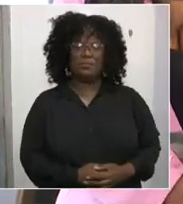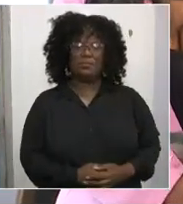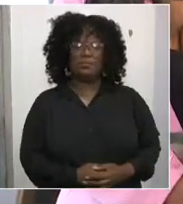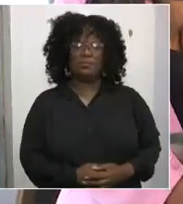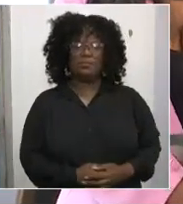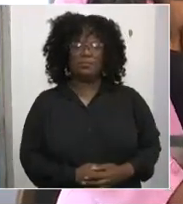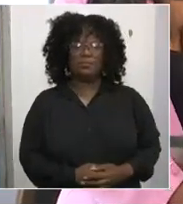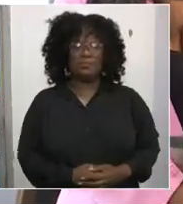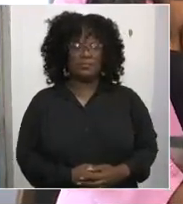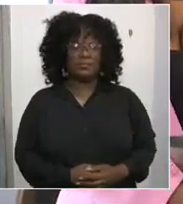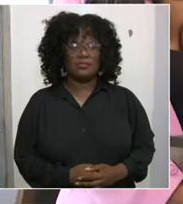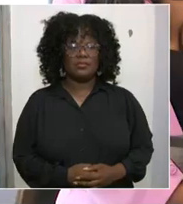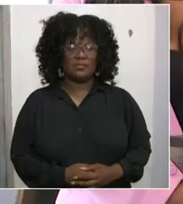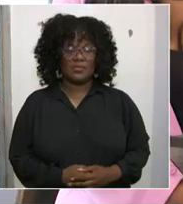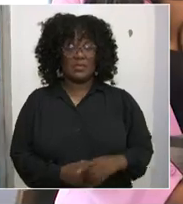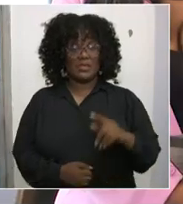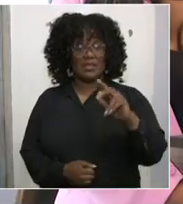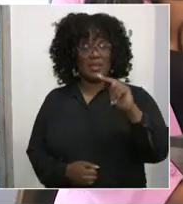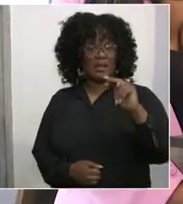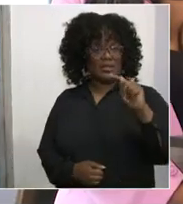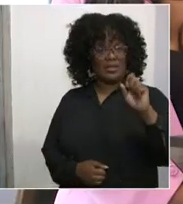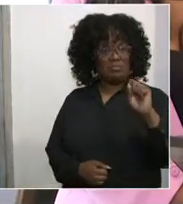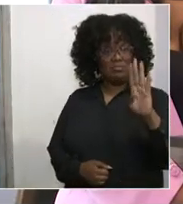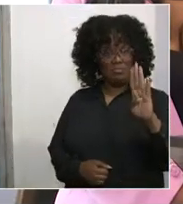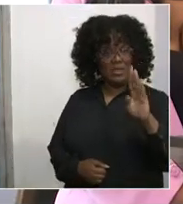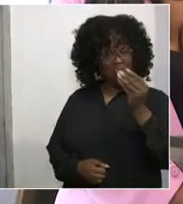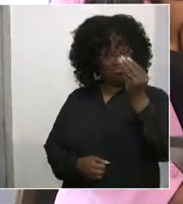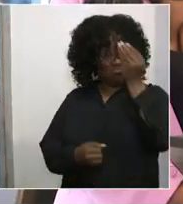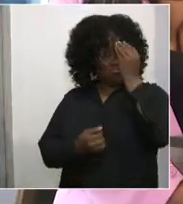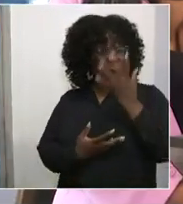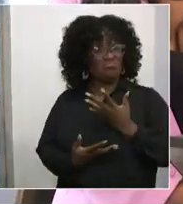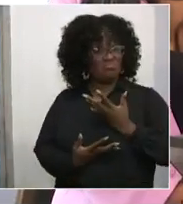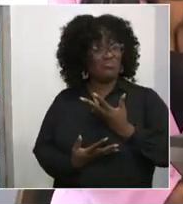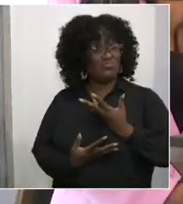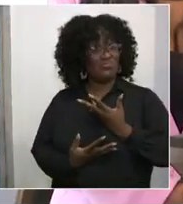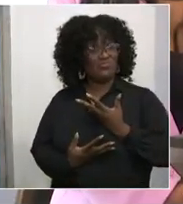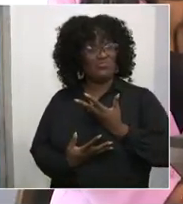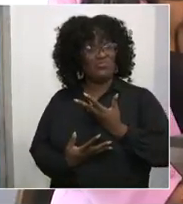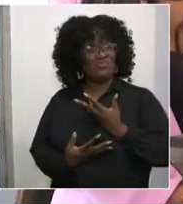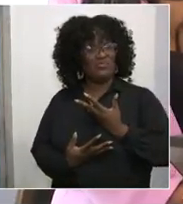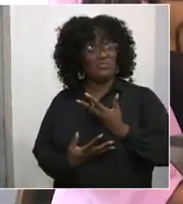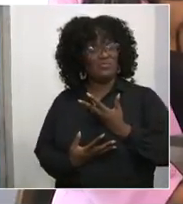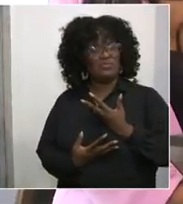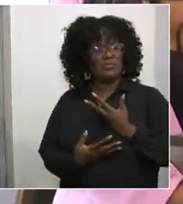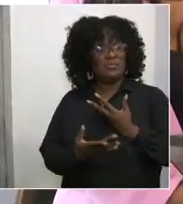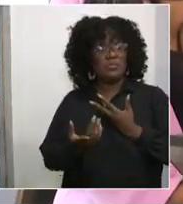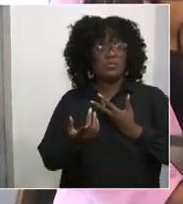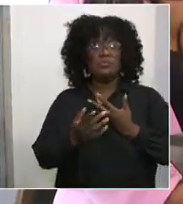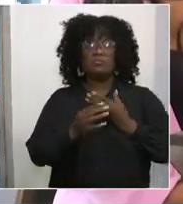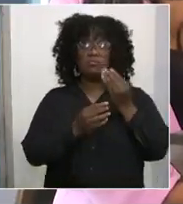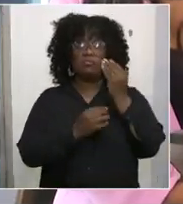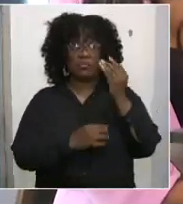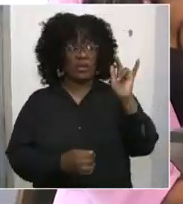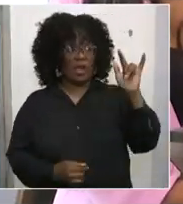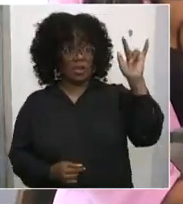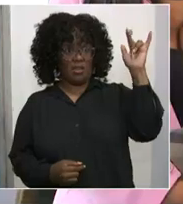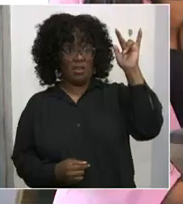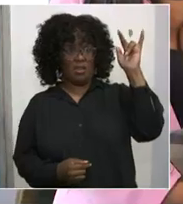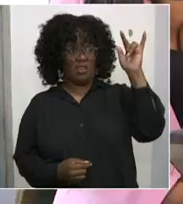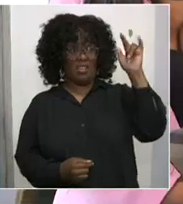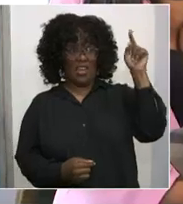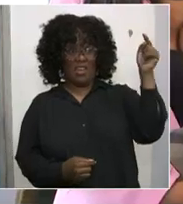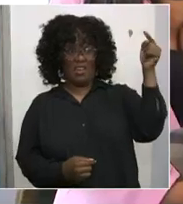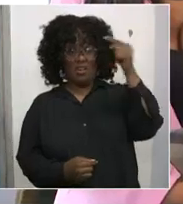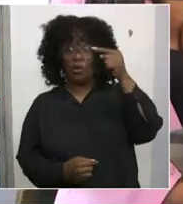I think our planning teams know that there could be some disruption to the airspace at times. We